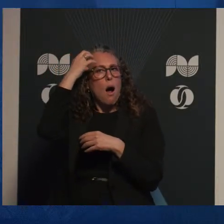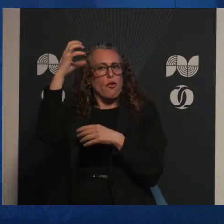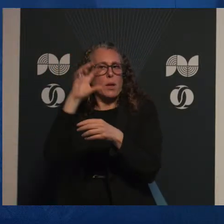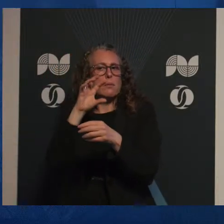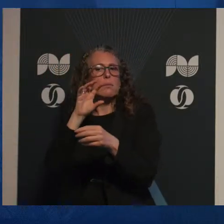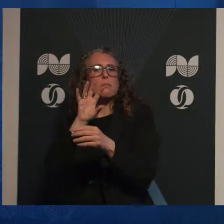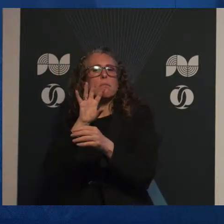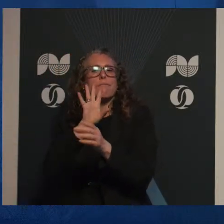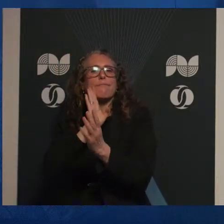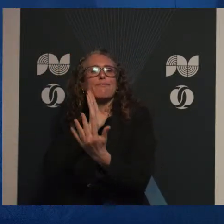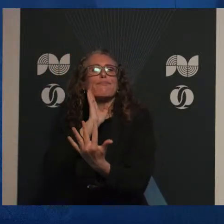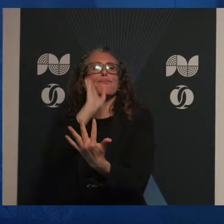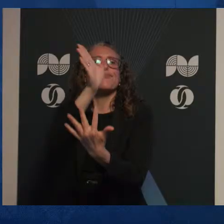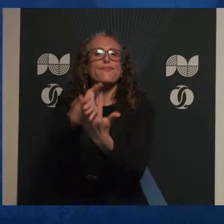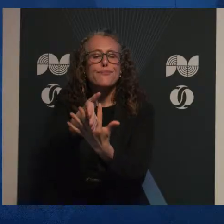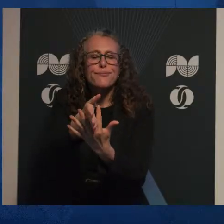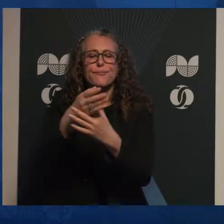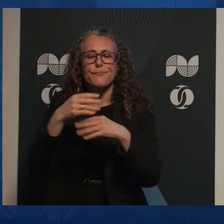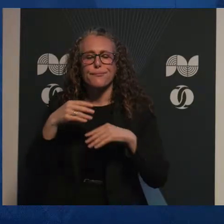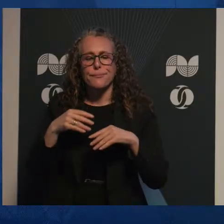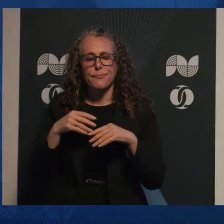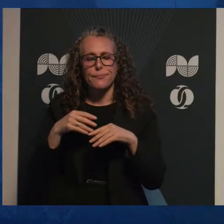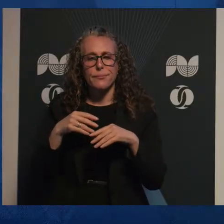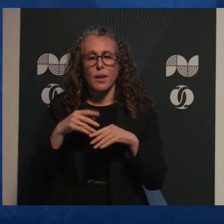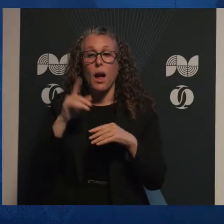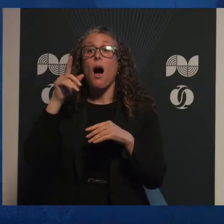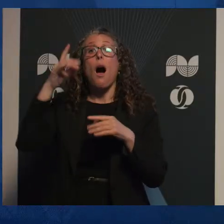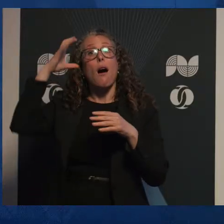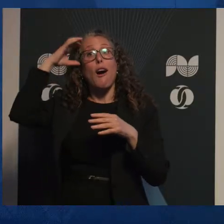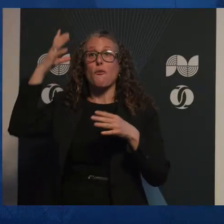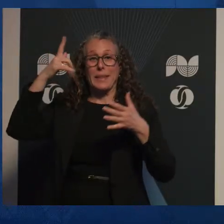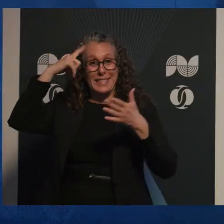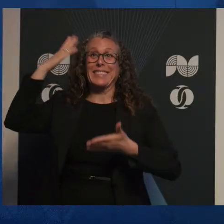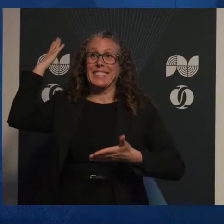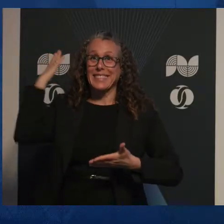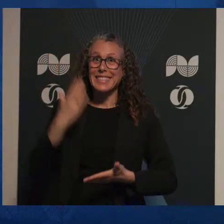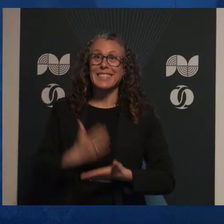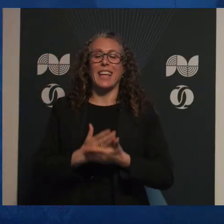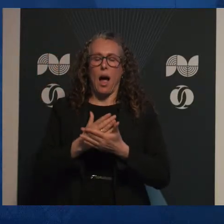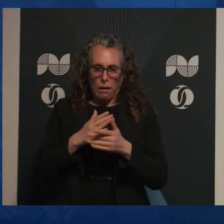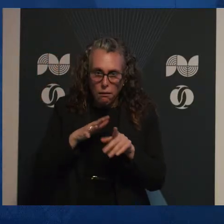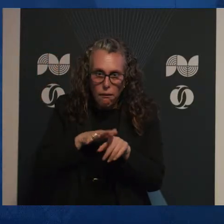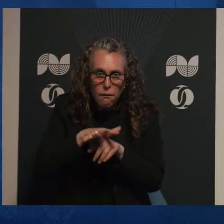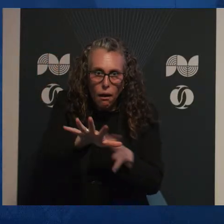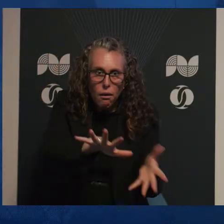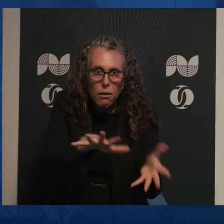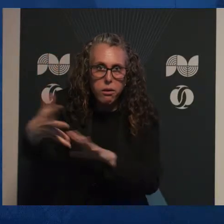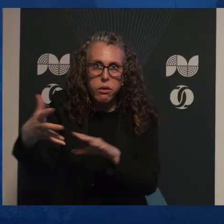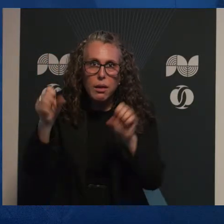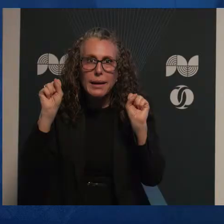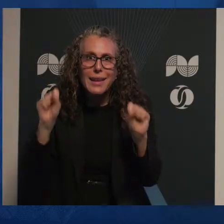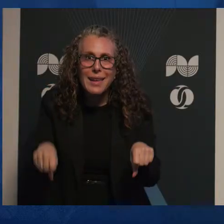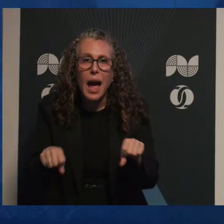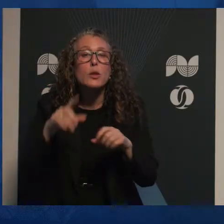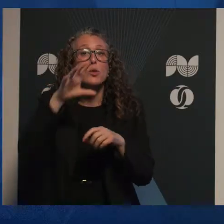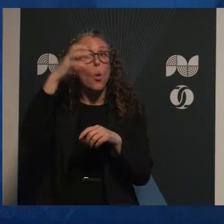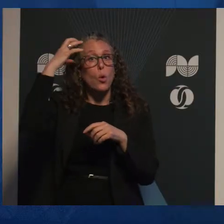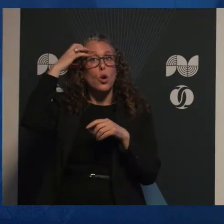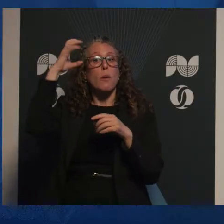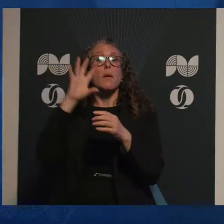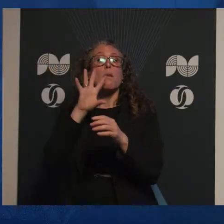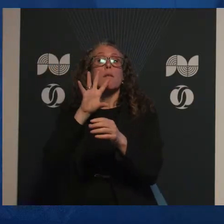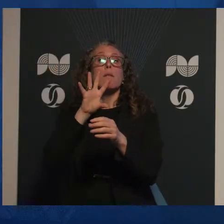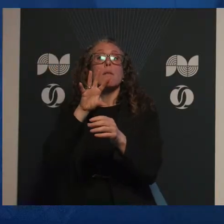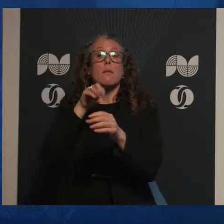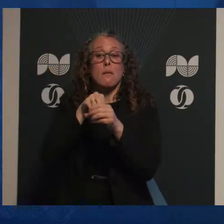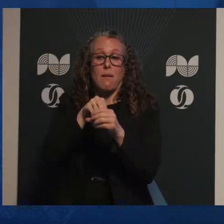and the challenges of not getting it right. And I think that caution in terms of government intervention is very, very relevant